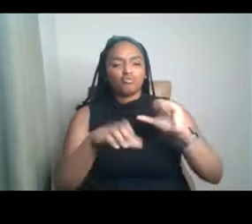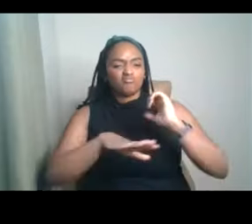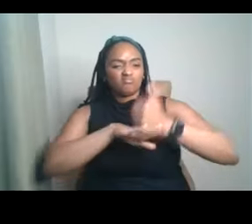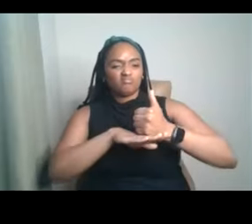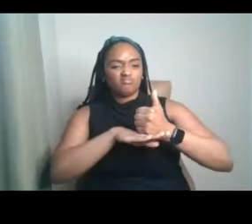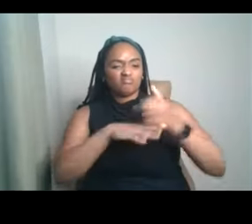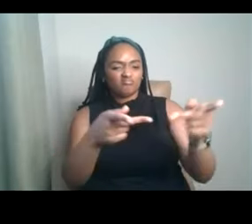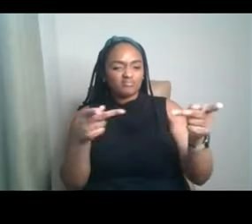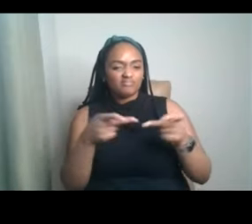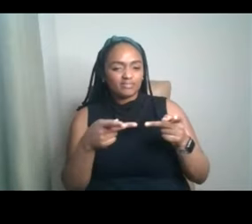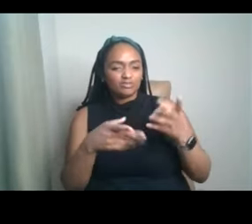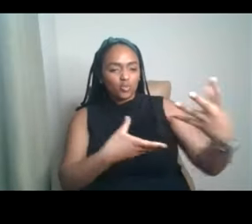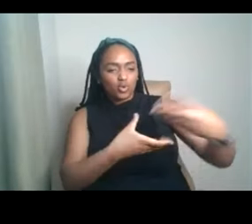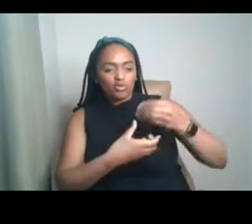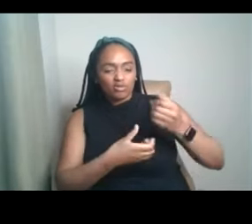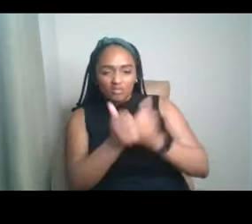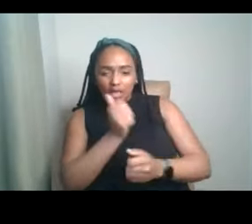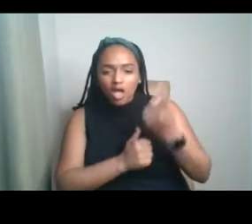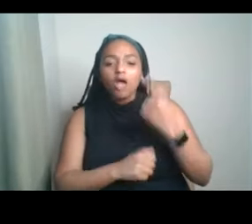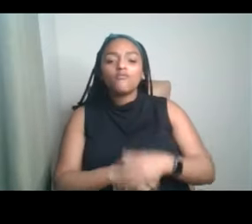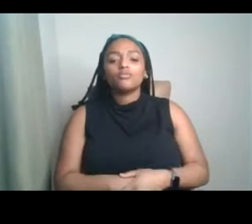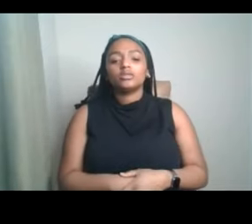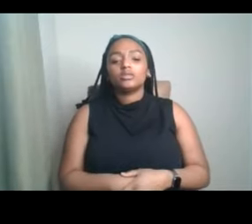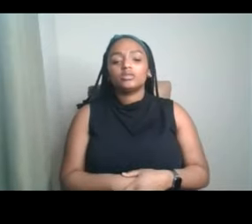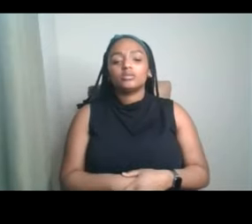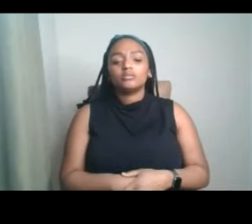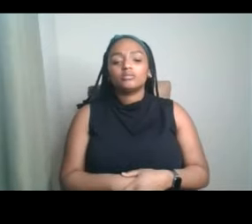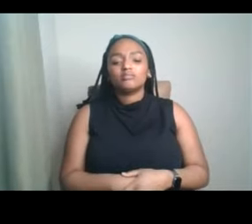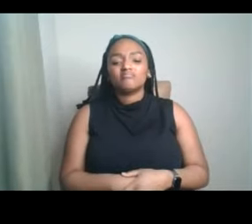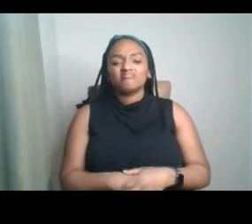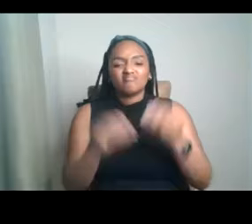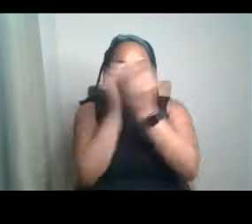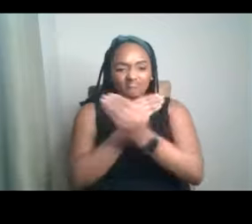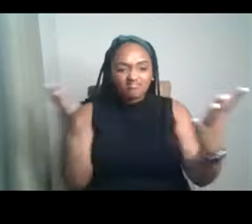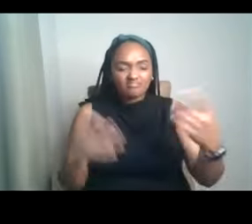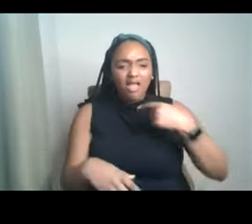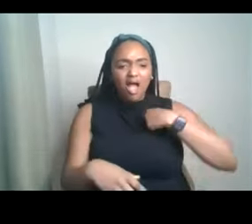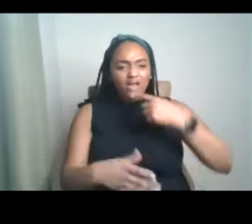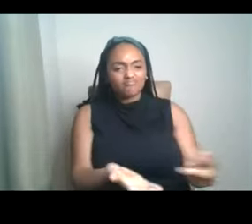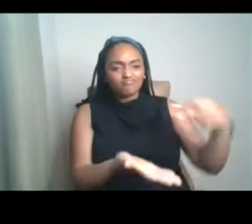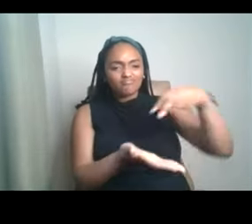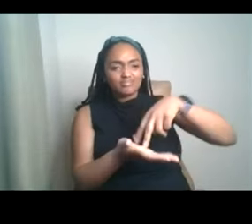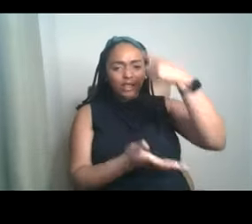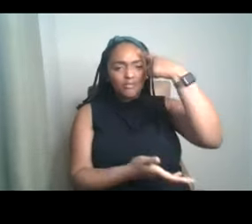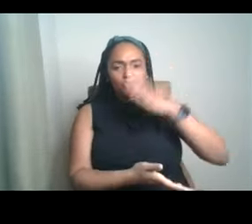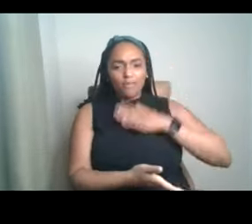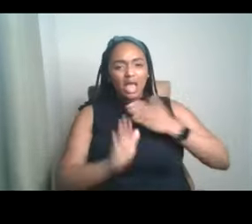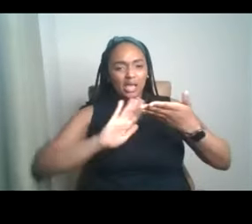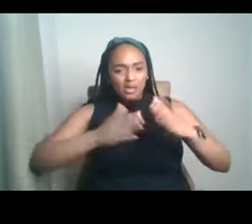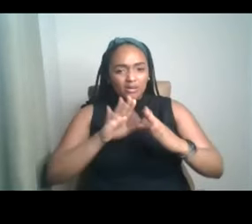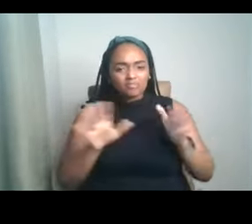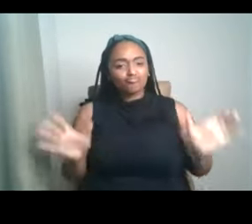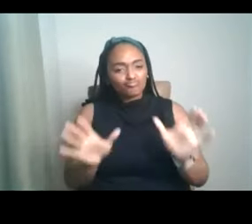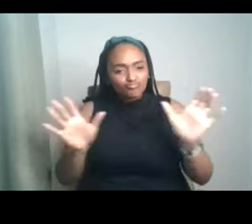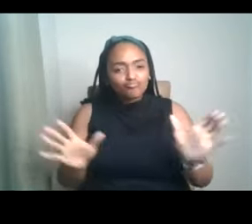muffle the truth, which eventually becomes soundproof. Say it loud. I'm the one standing up. I'm the one standing up. I'll be lifting you up. I'll